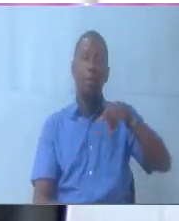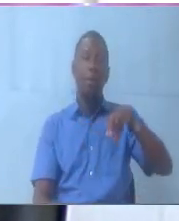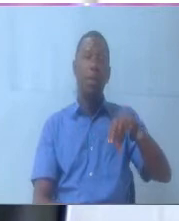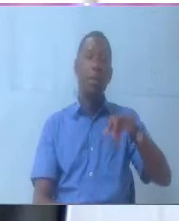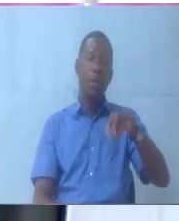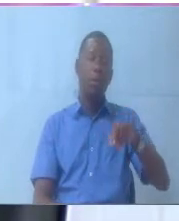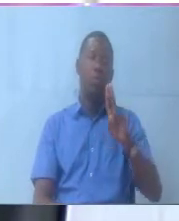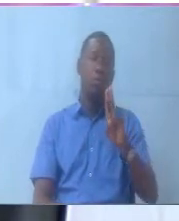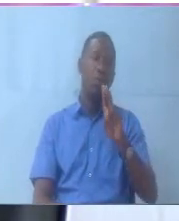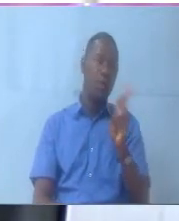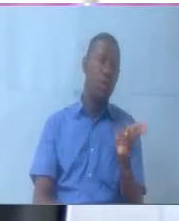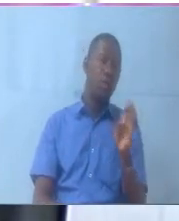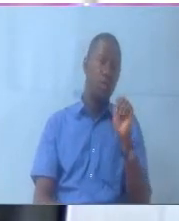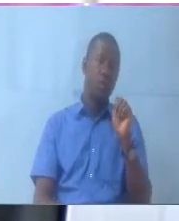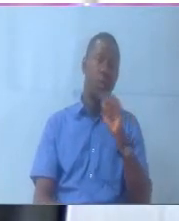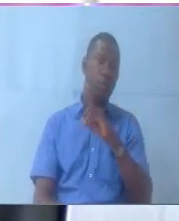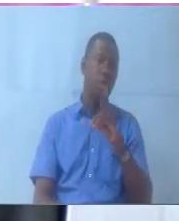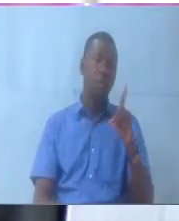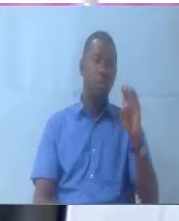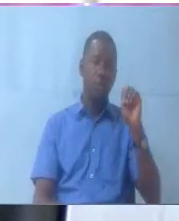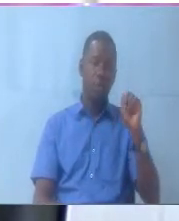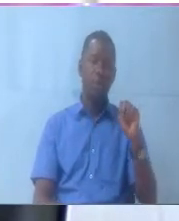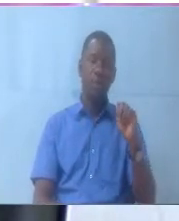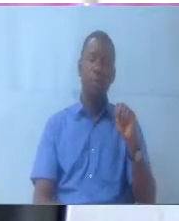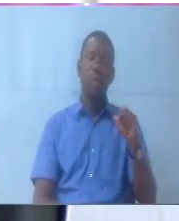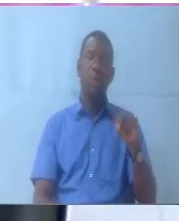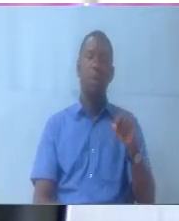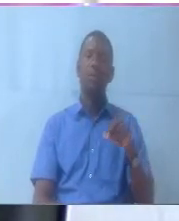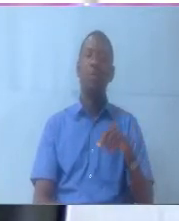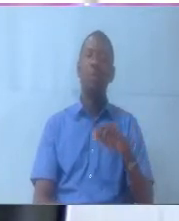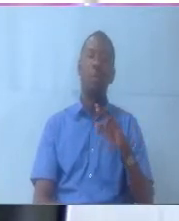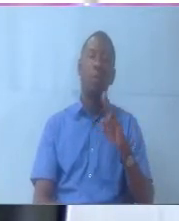And the village head called Buyature.